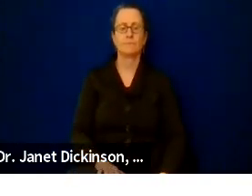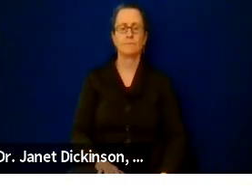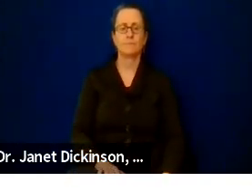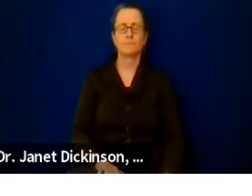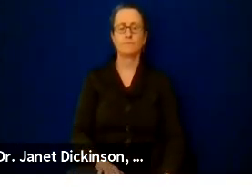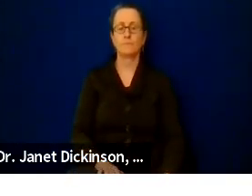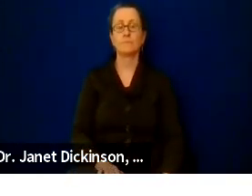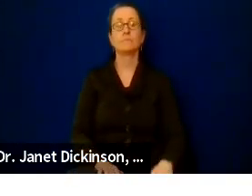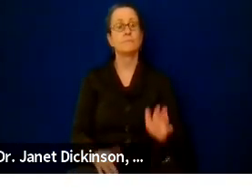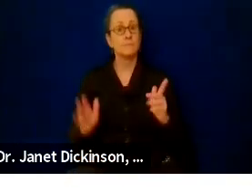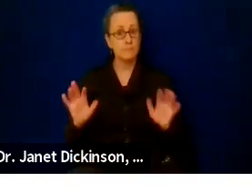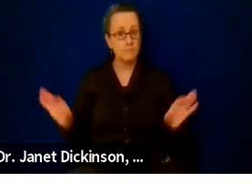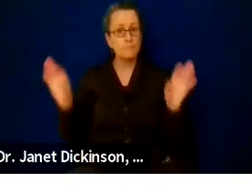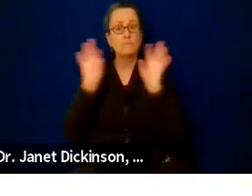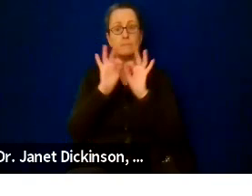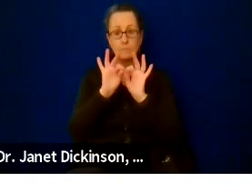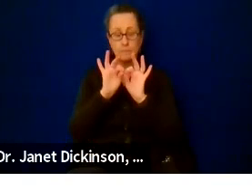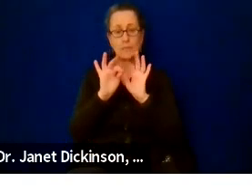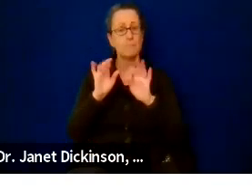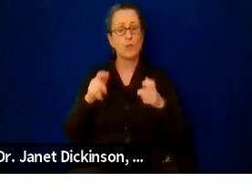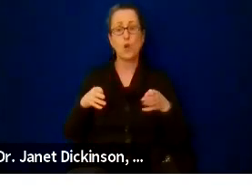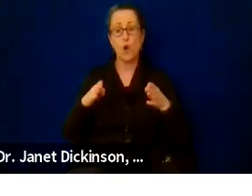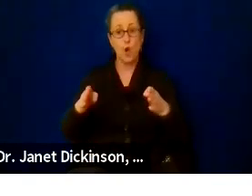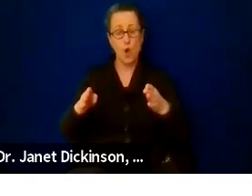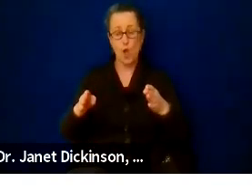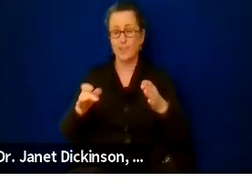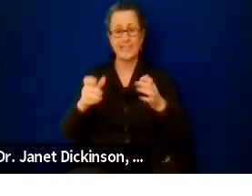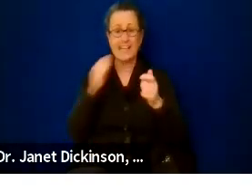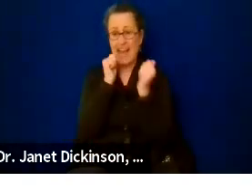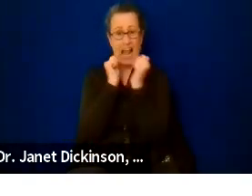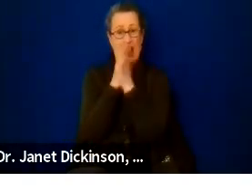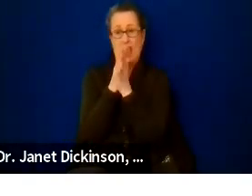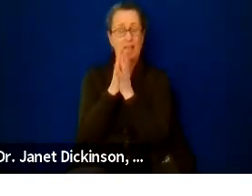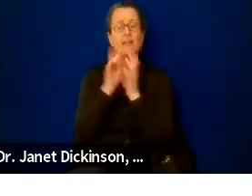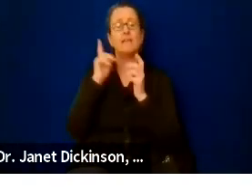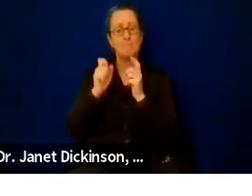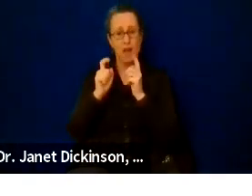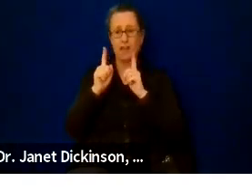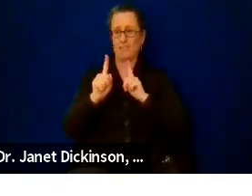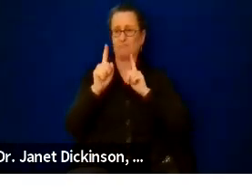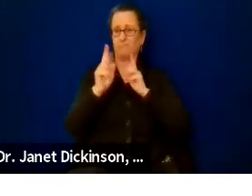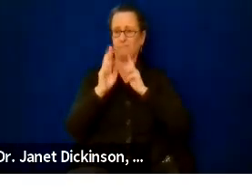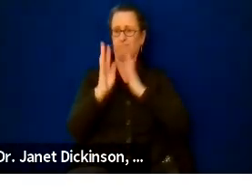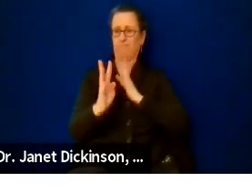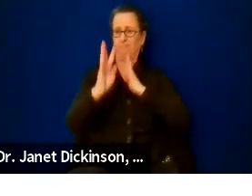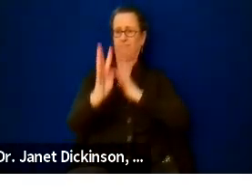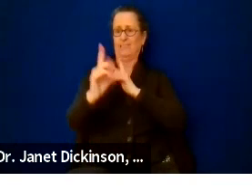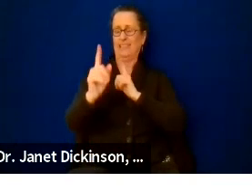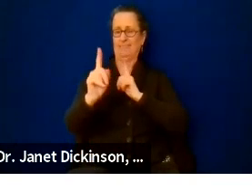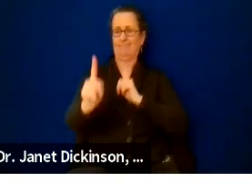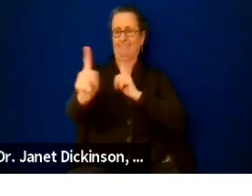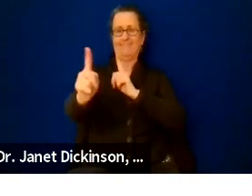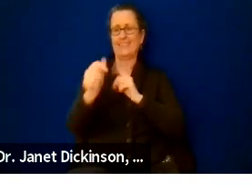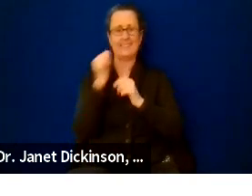there's distancing followed in the hallways as well as we navigate through this part of the process.